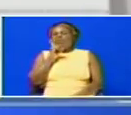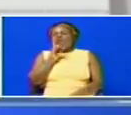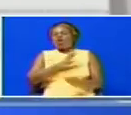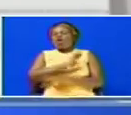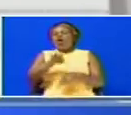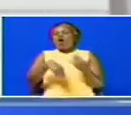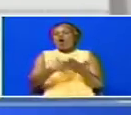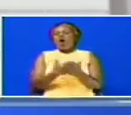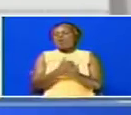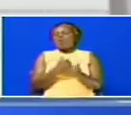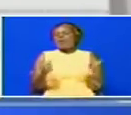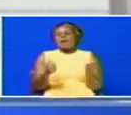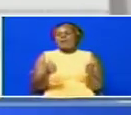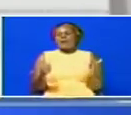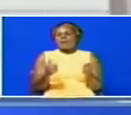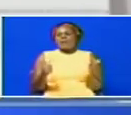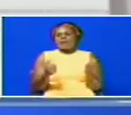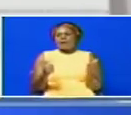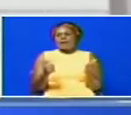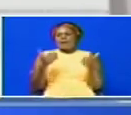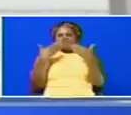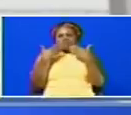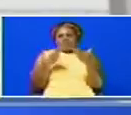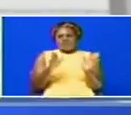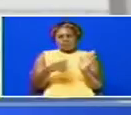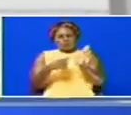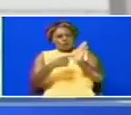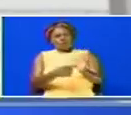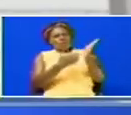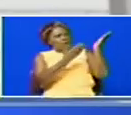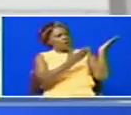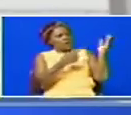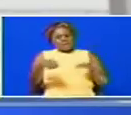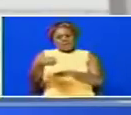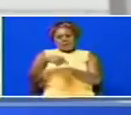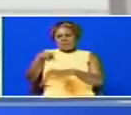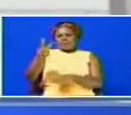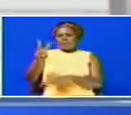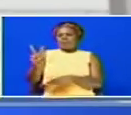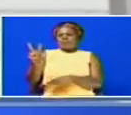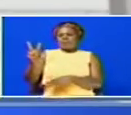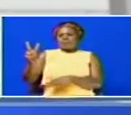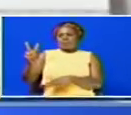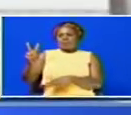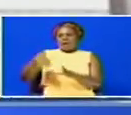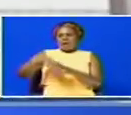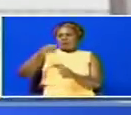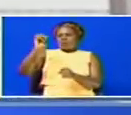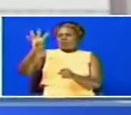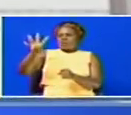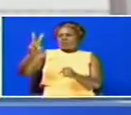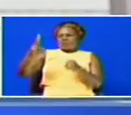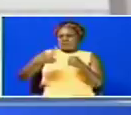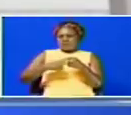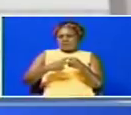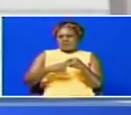will be done in the display that they have been displaying here in the last 2 hours. Of the 47 constituencies,